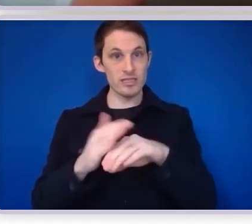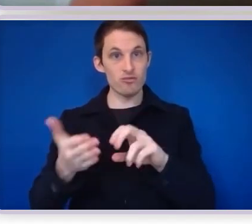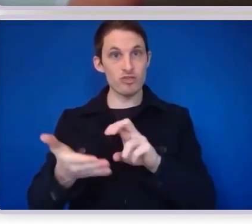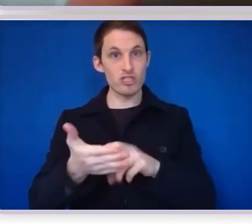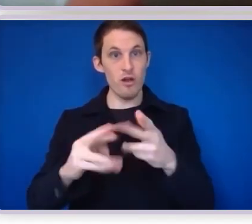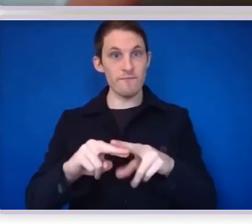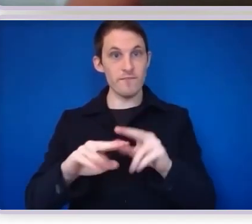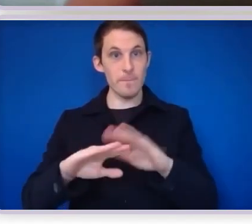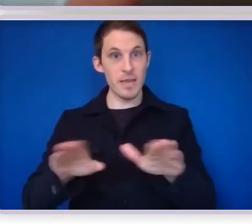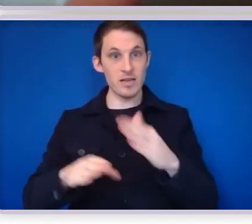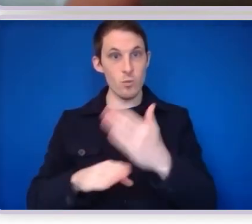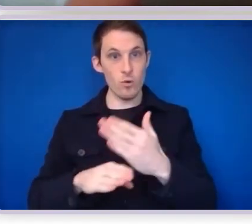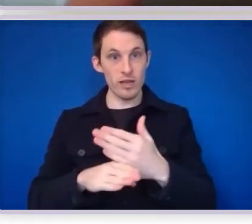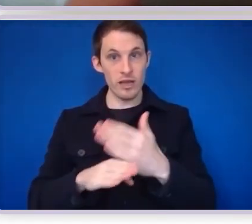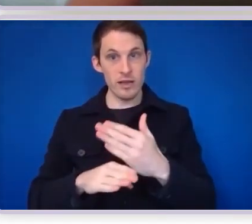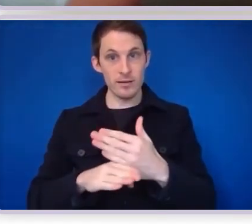workers?